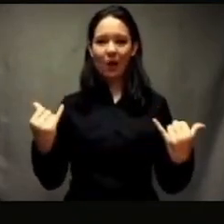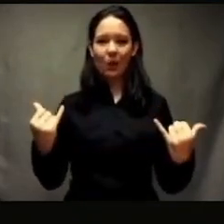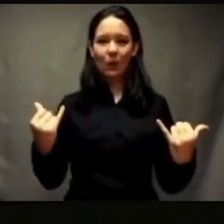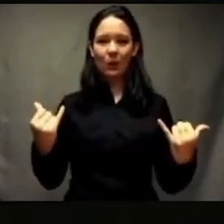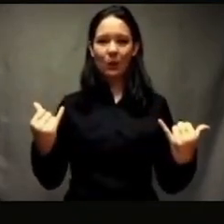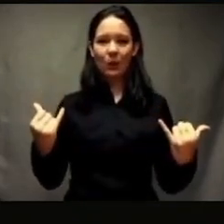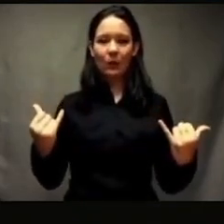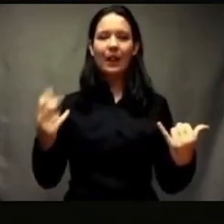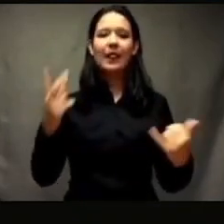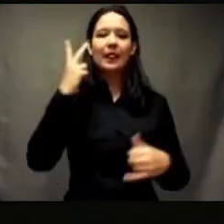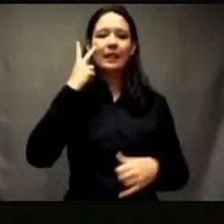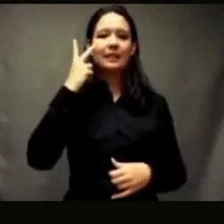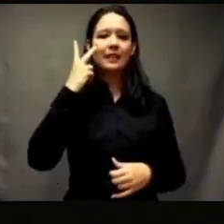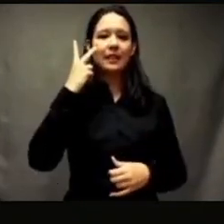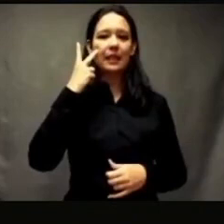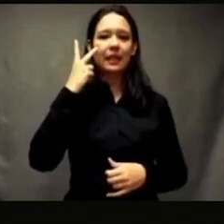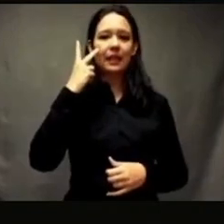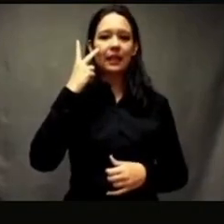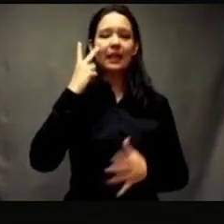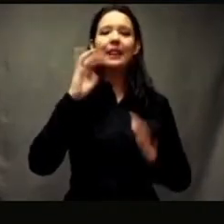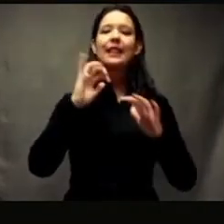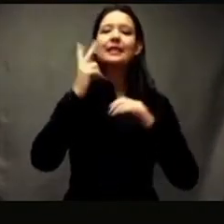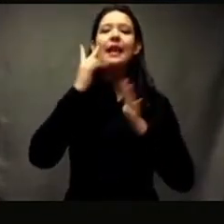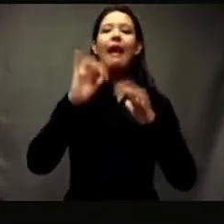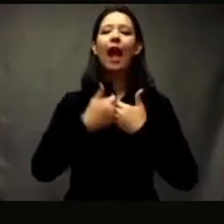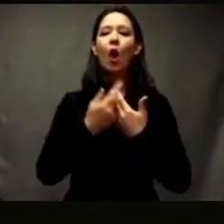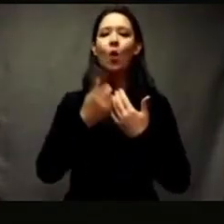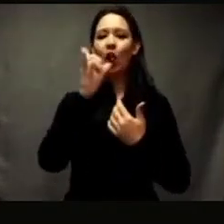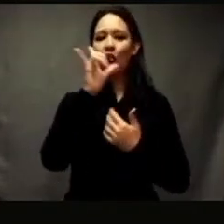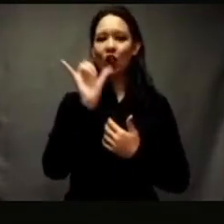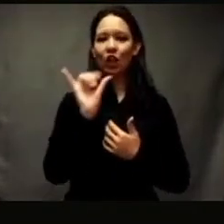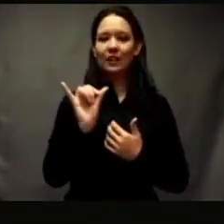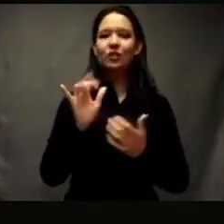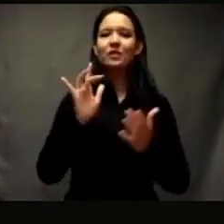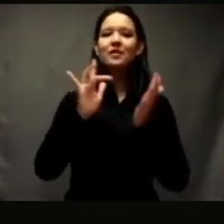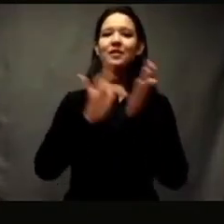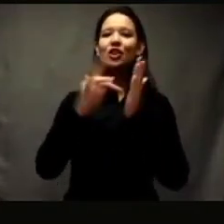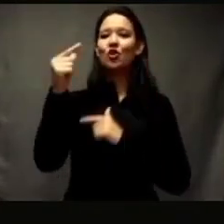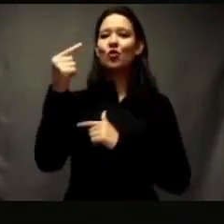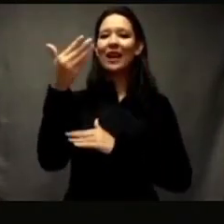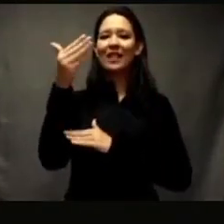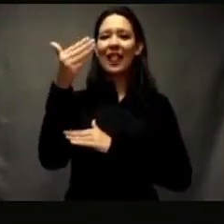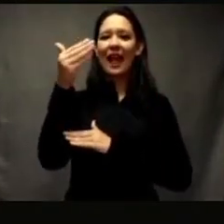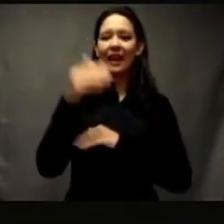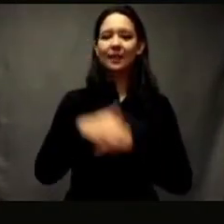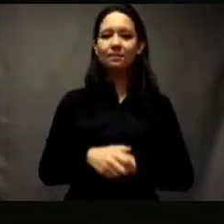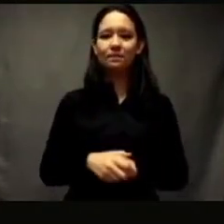So let's see. Let's see how our game looks so far. So I'm going to go ahead and press green flag.